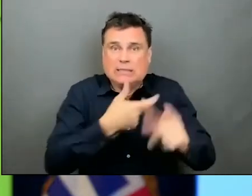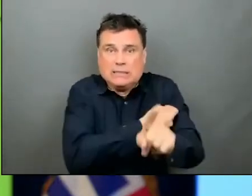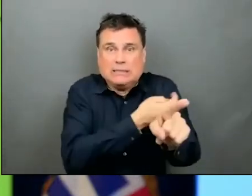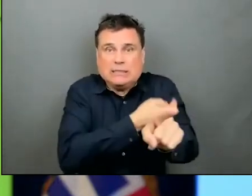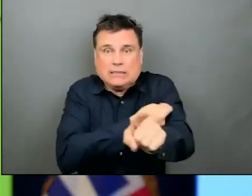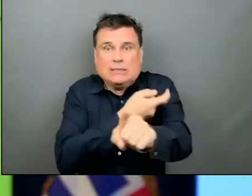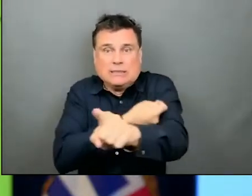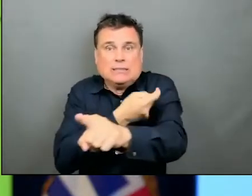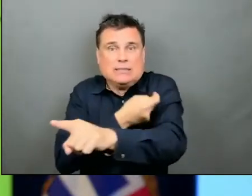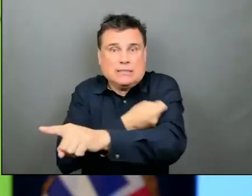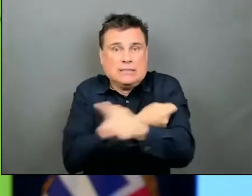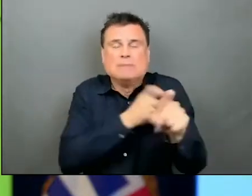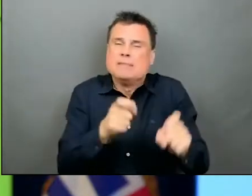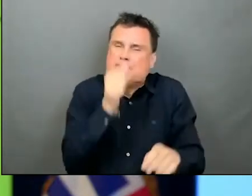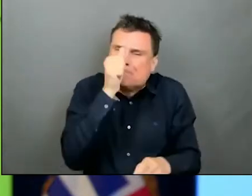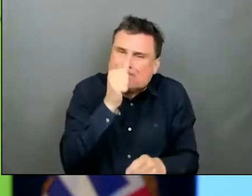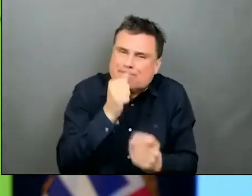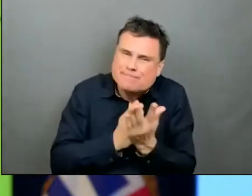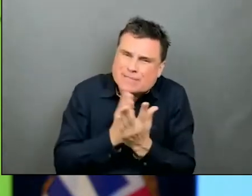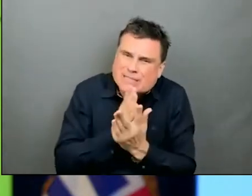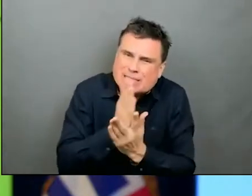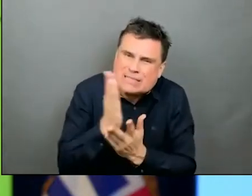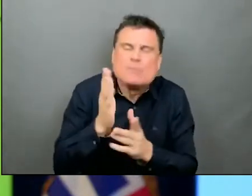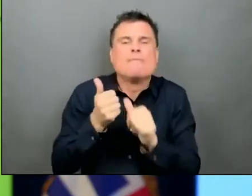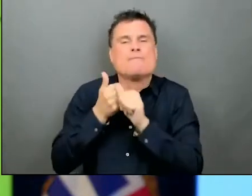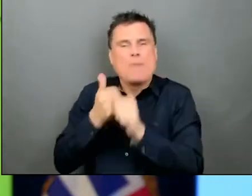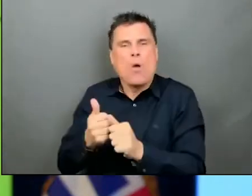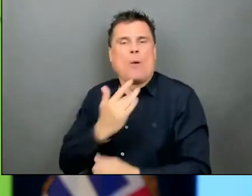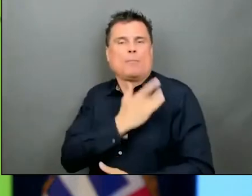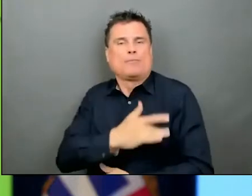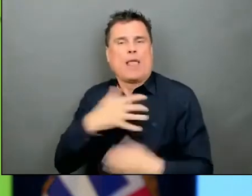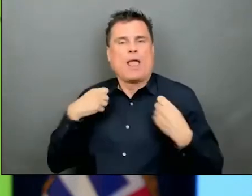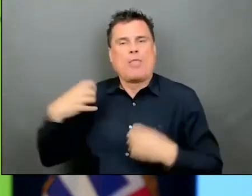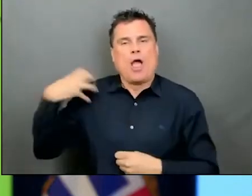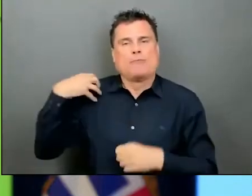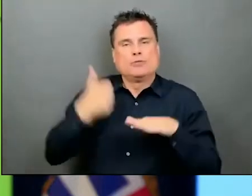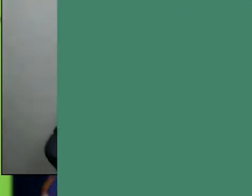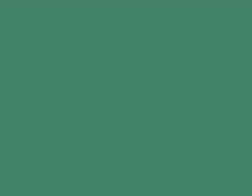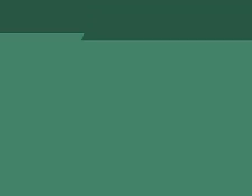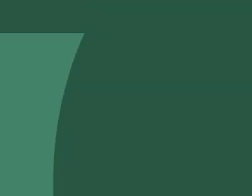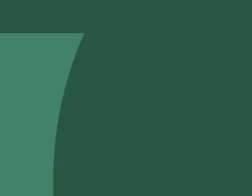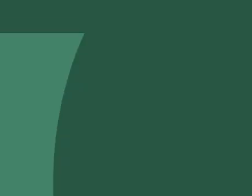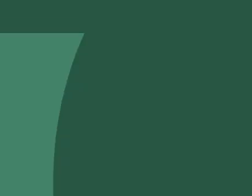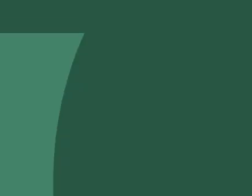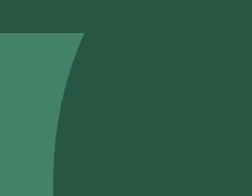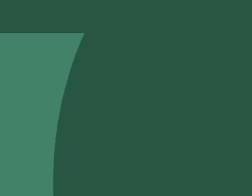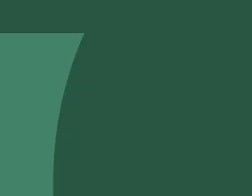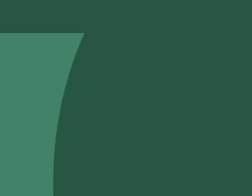line, follow the guidance of the provincial health officer, and do the right thing. Thank you.